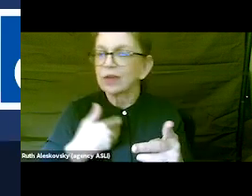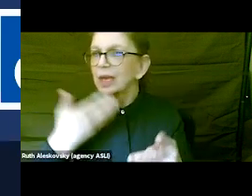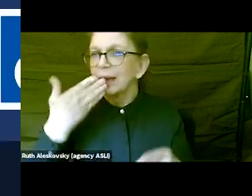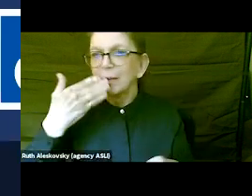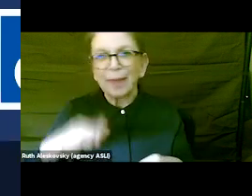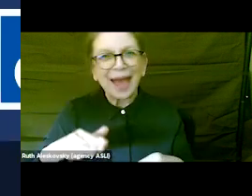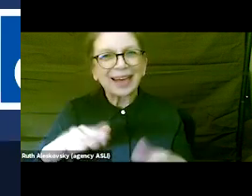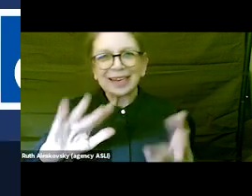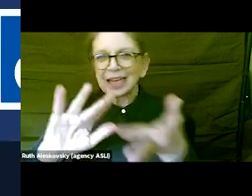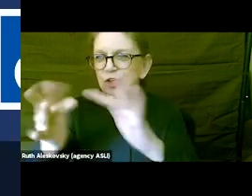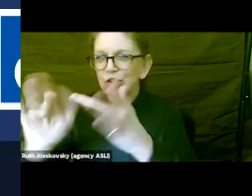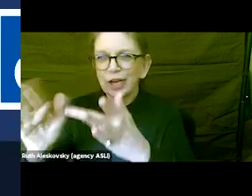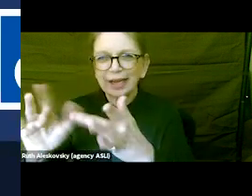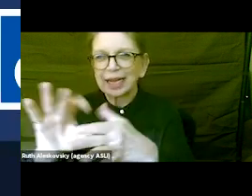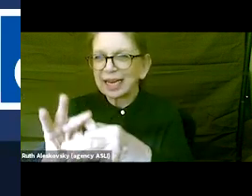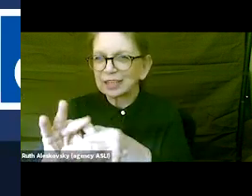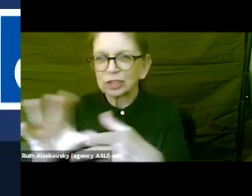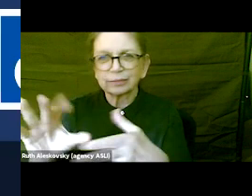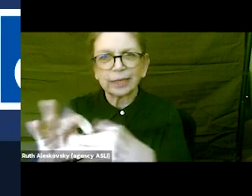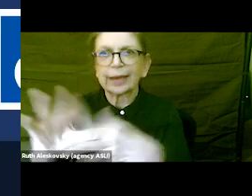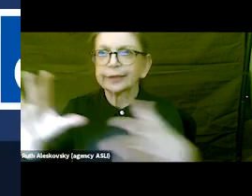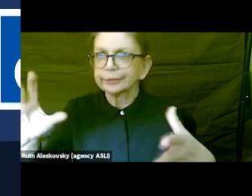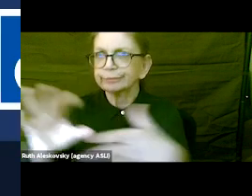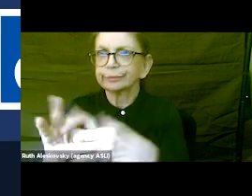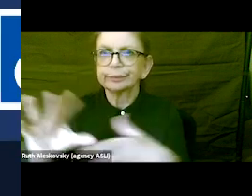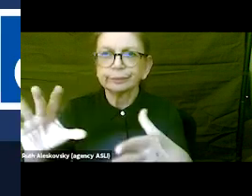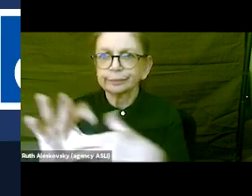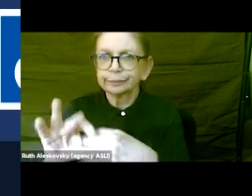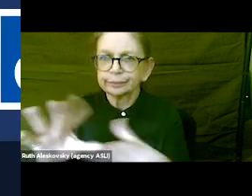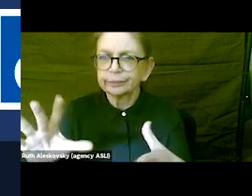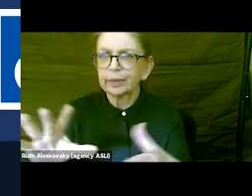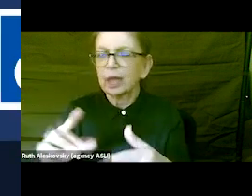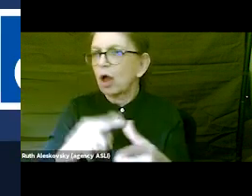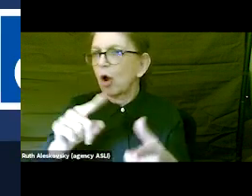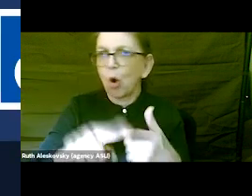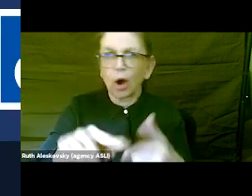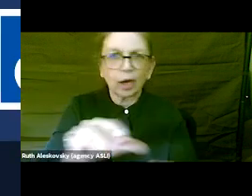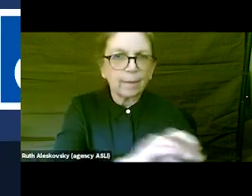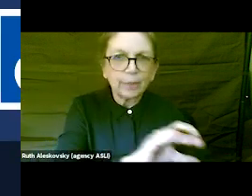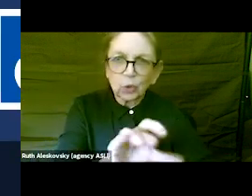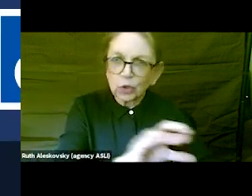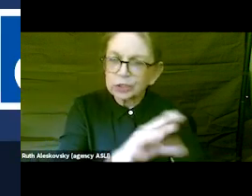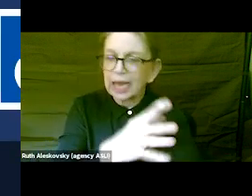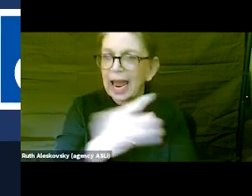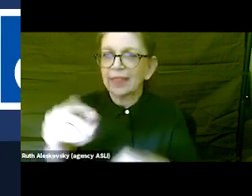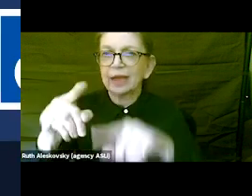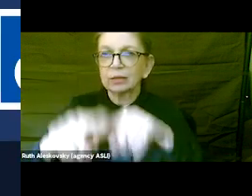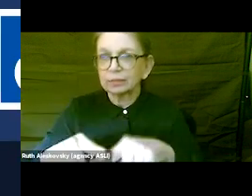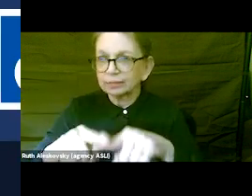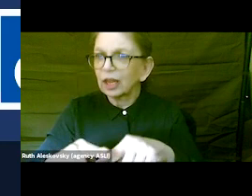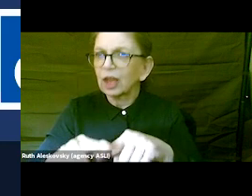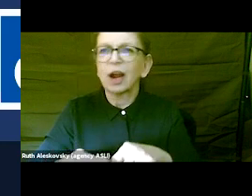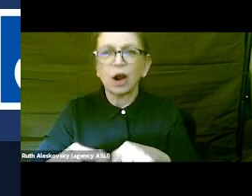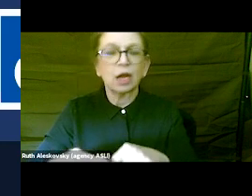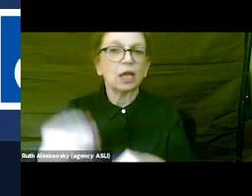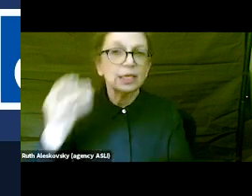use of working computers or access to working computers. They heavily relied on their cell phone